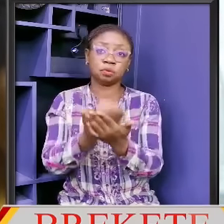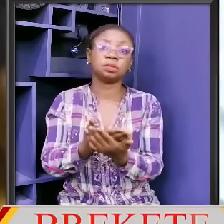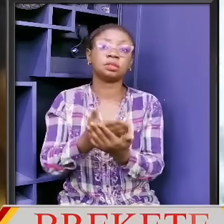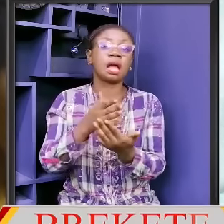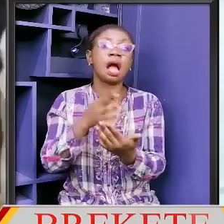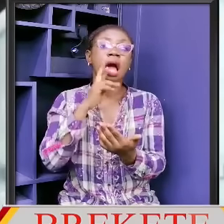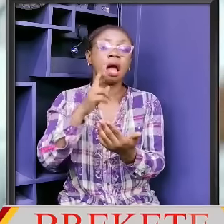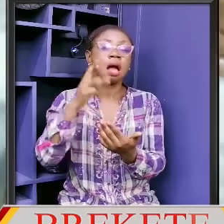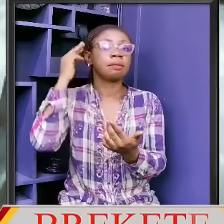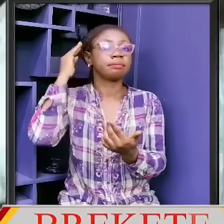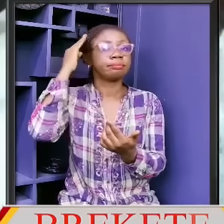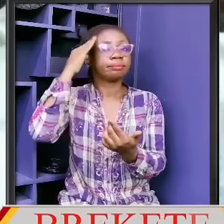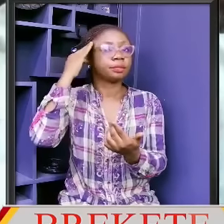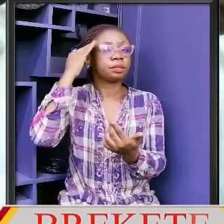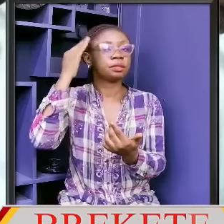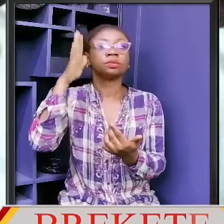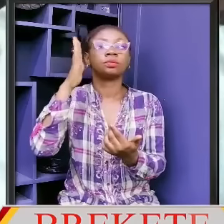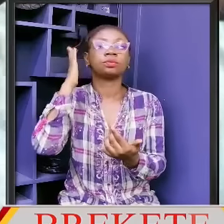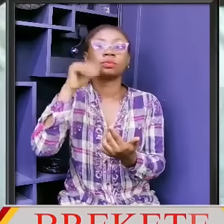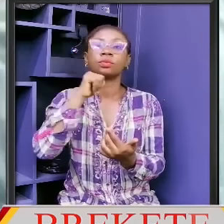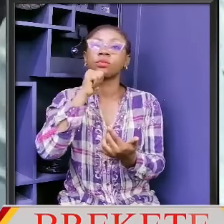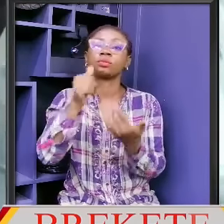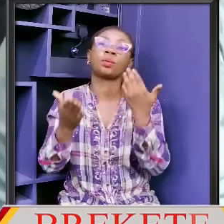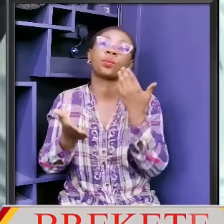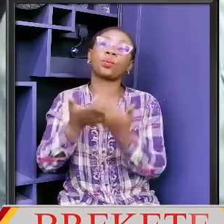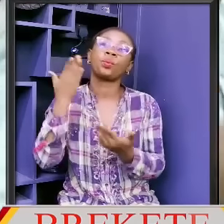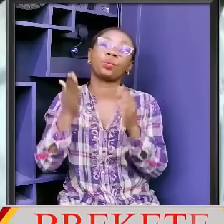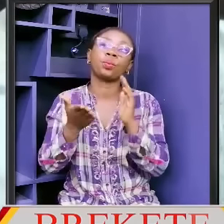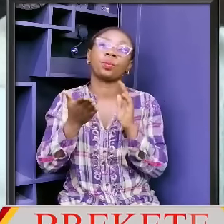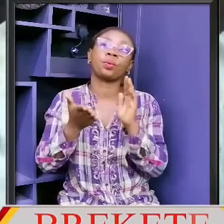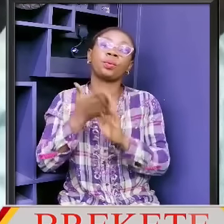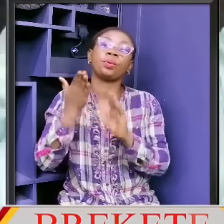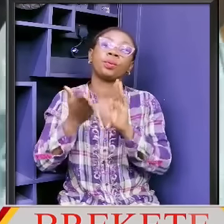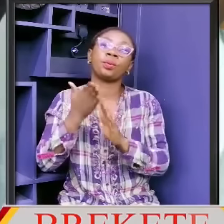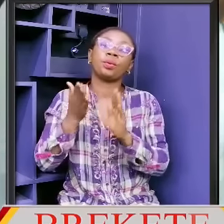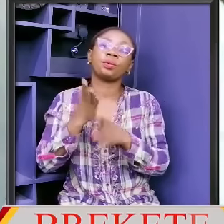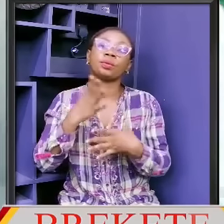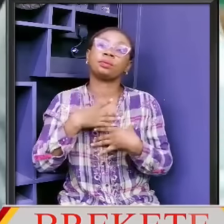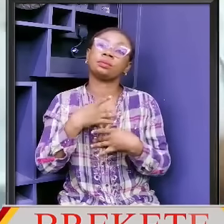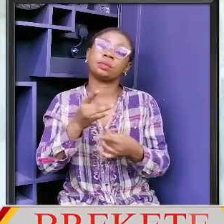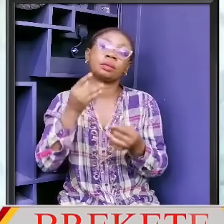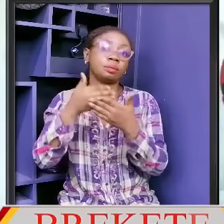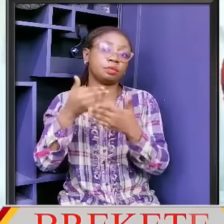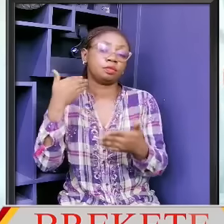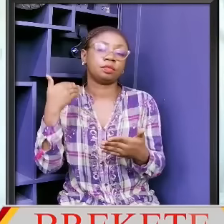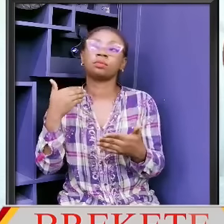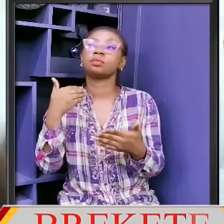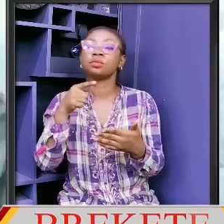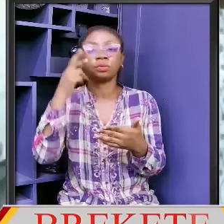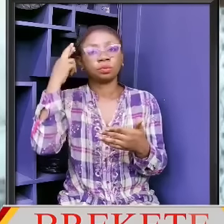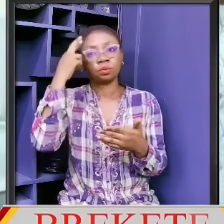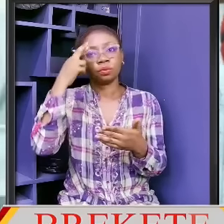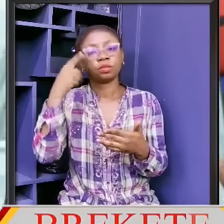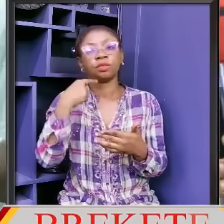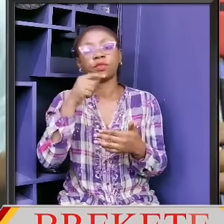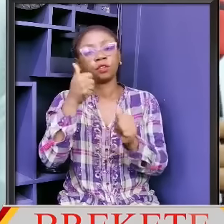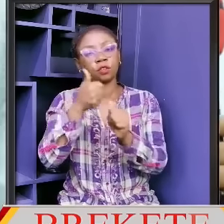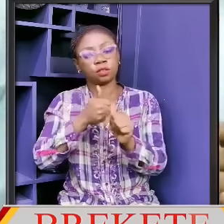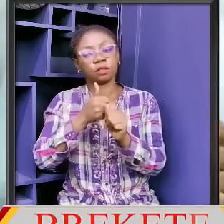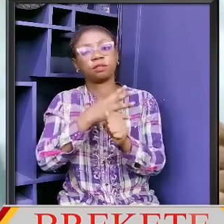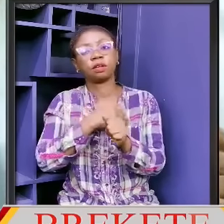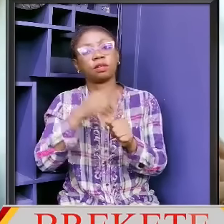Is. Yes. So now you go reason for your mama, can't reason for yourself. When I don't hear, yes. Now the same me